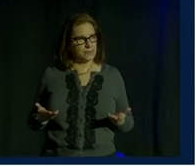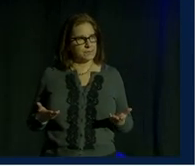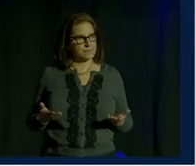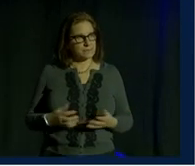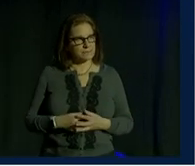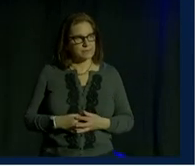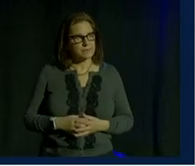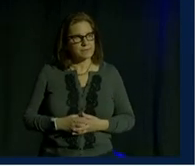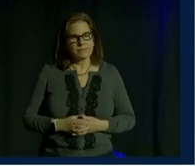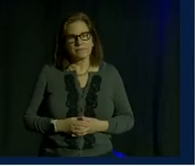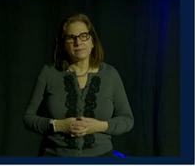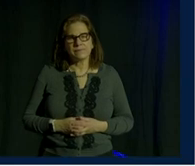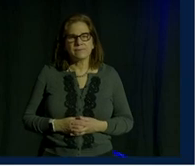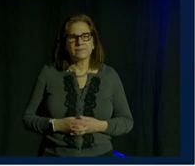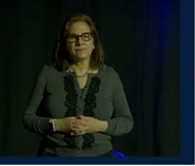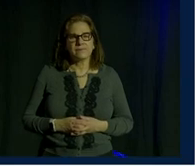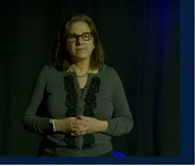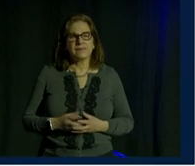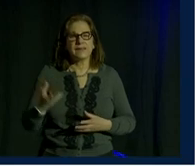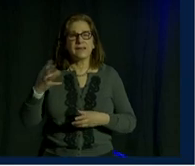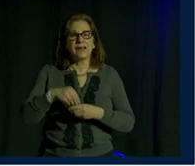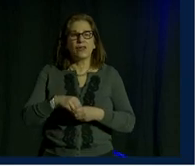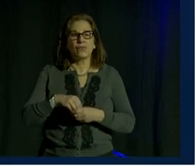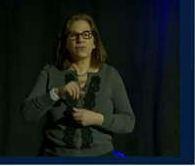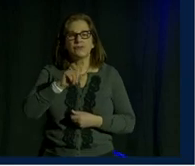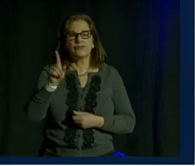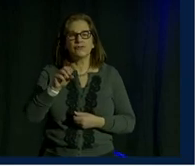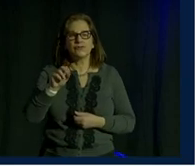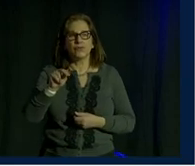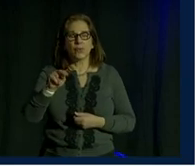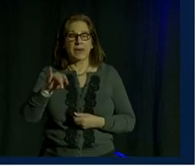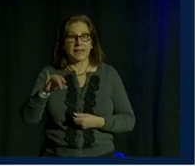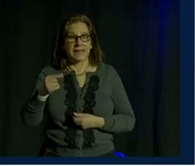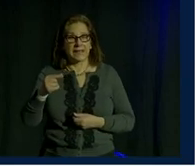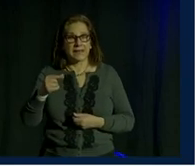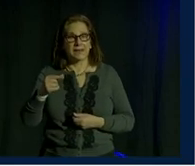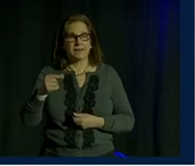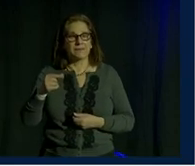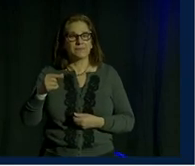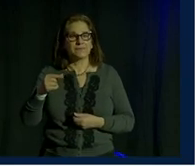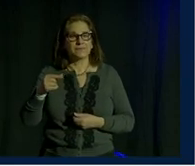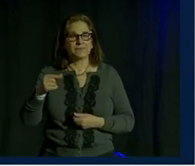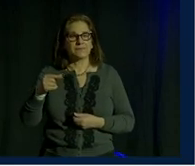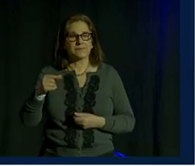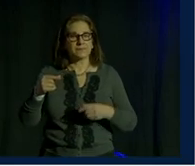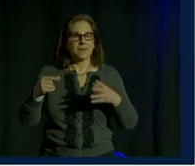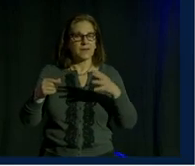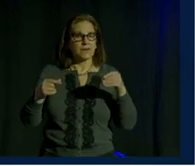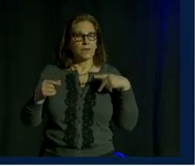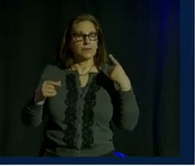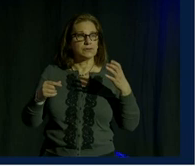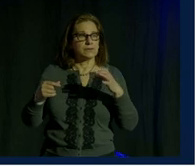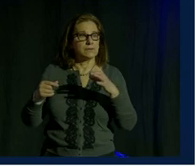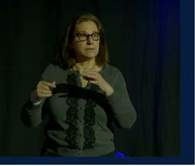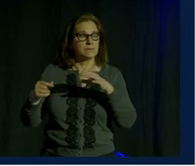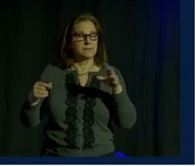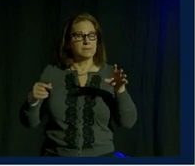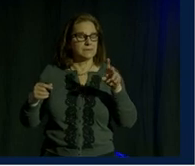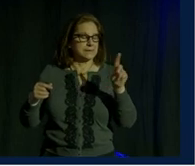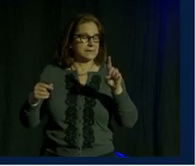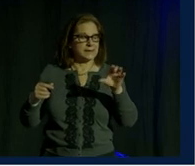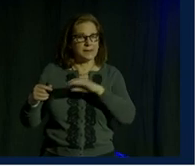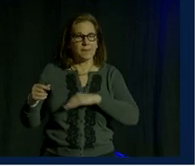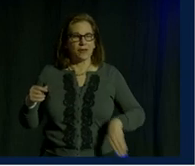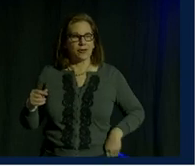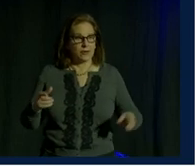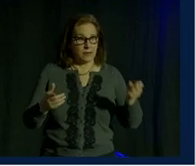year, the mayor proposed and the council passed a targeted tax abatement for affordable housing in high opportunity areas. You'll see on the right how we are doing